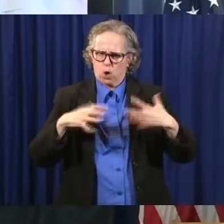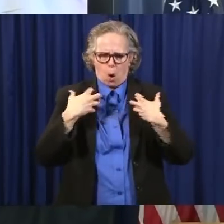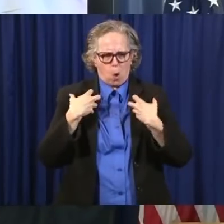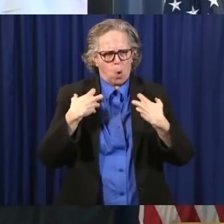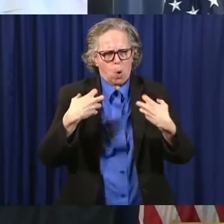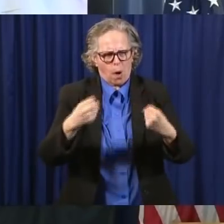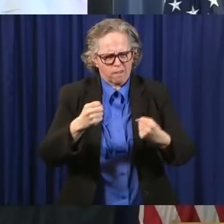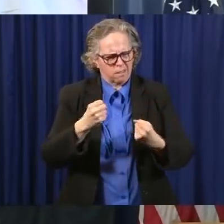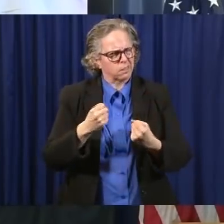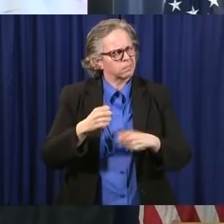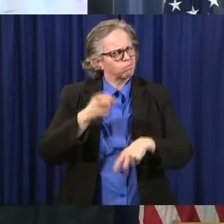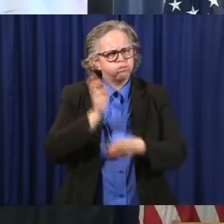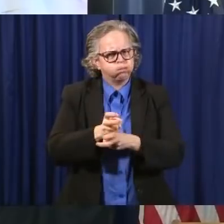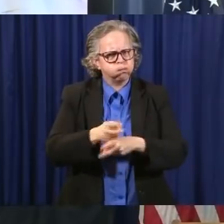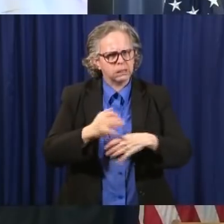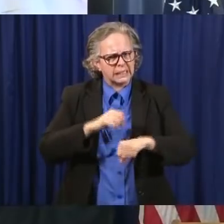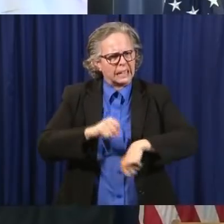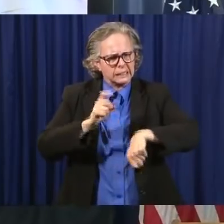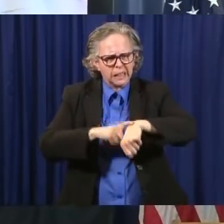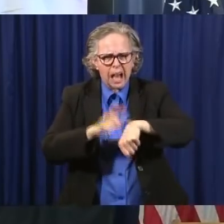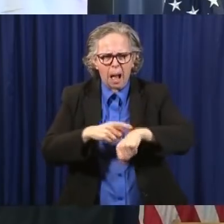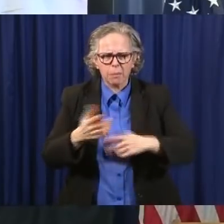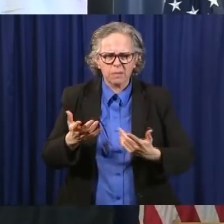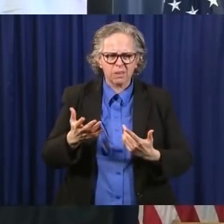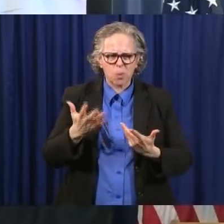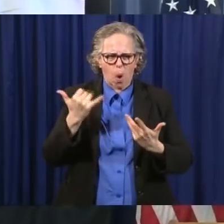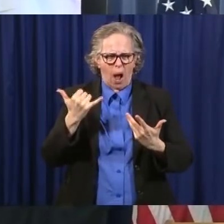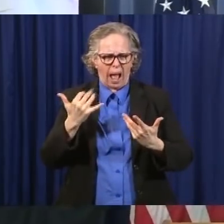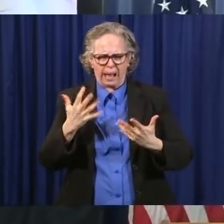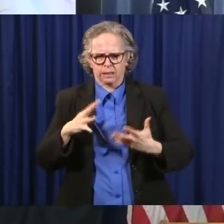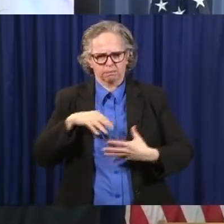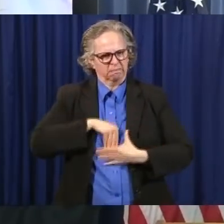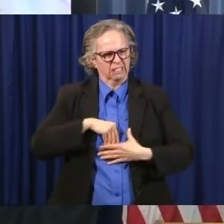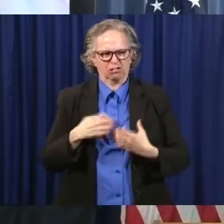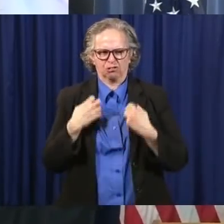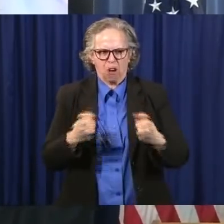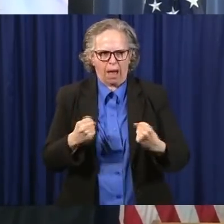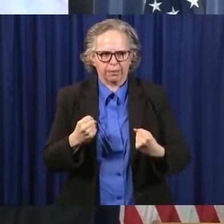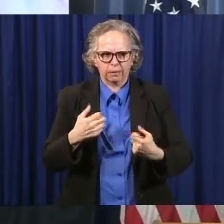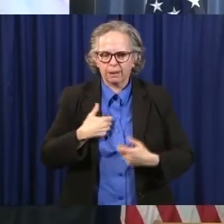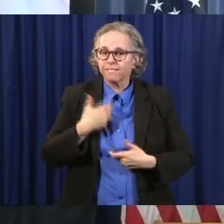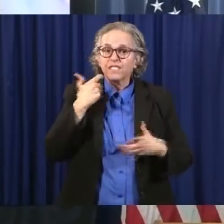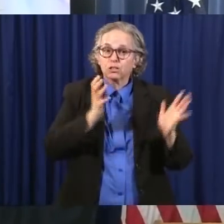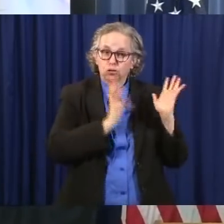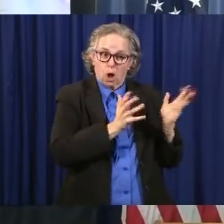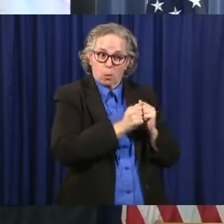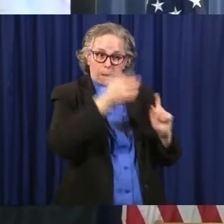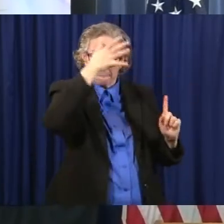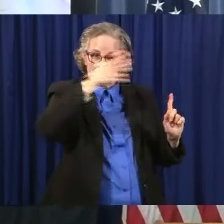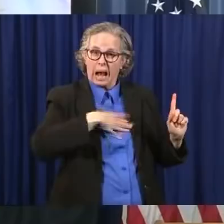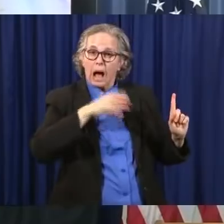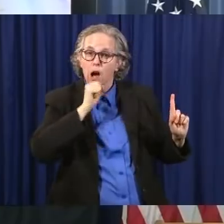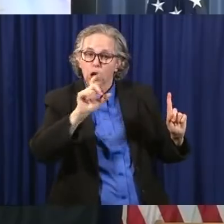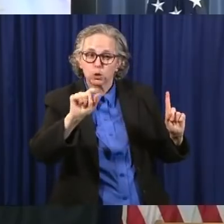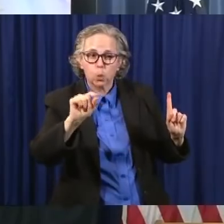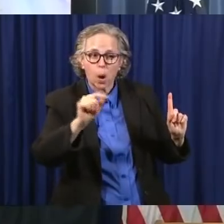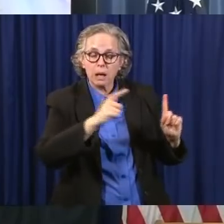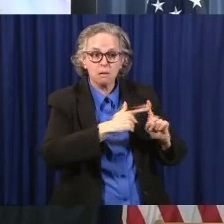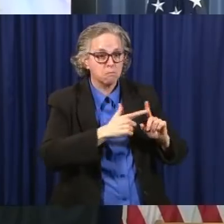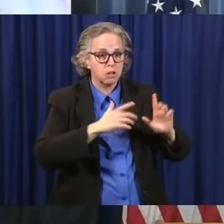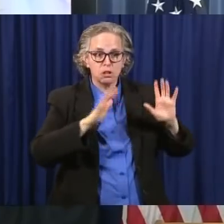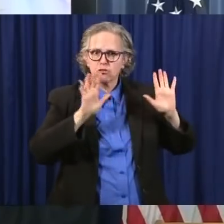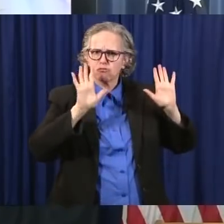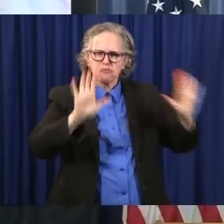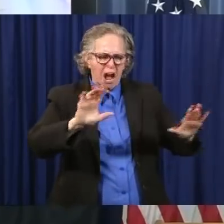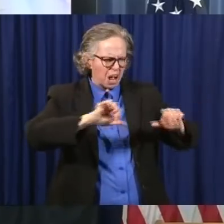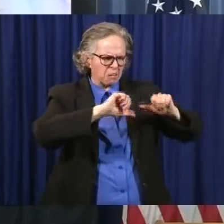and especially for strength to come back. I just talked to a young gentleman in his 20s who, very great shape, unlike those of